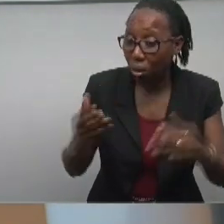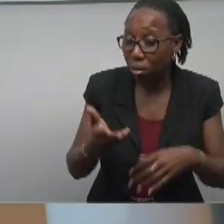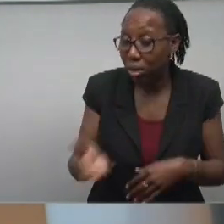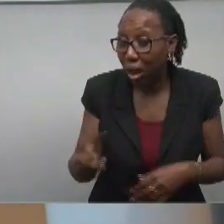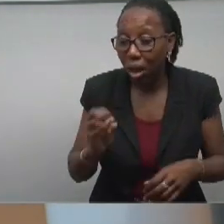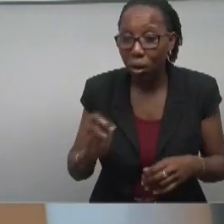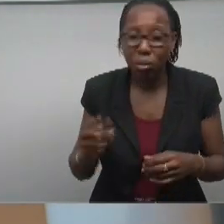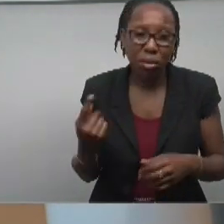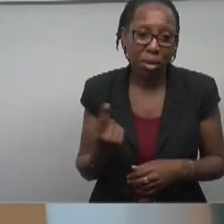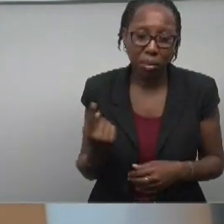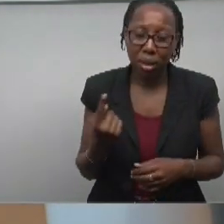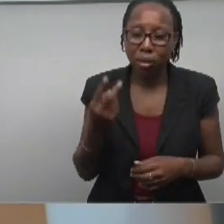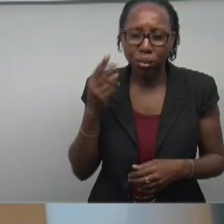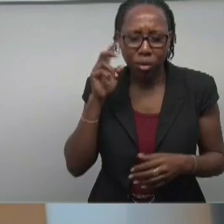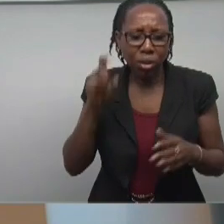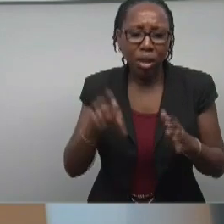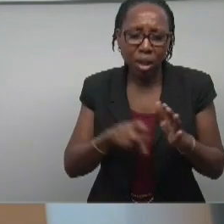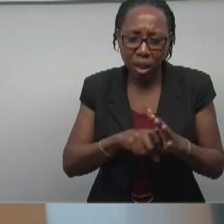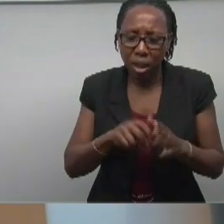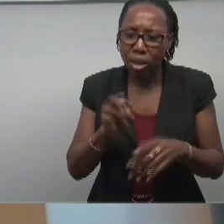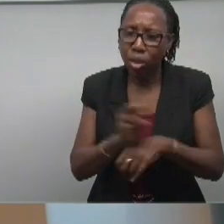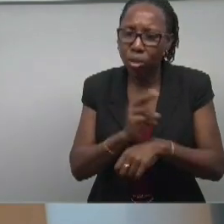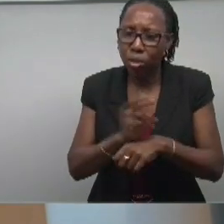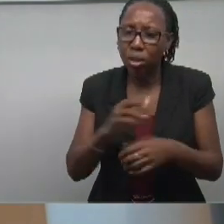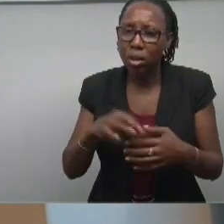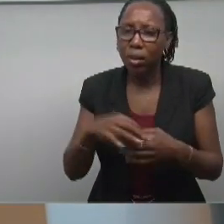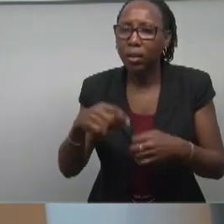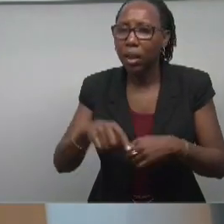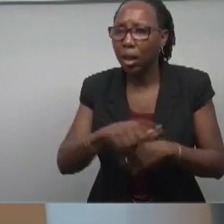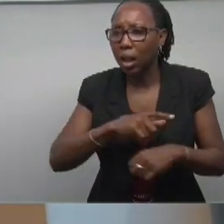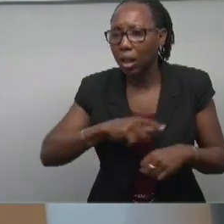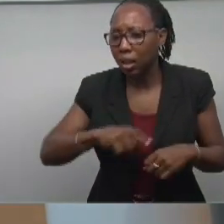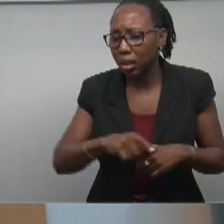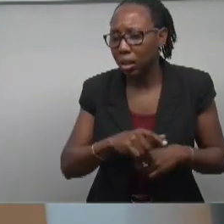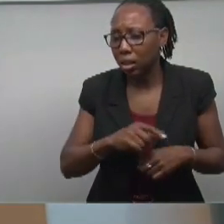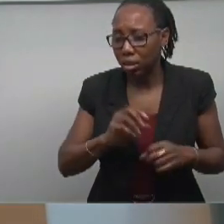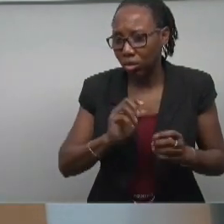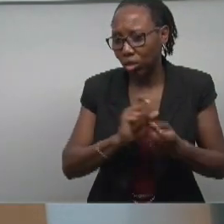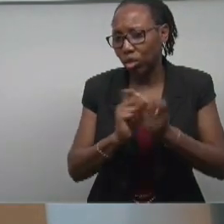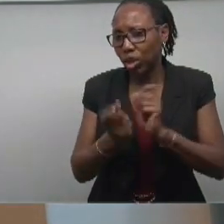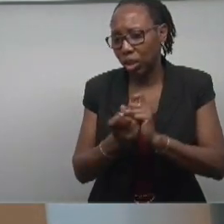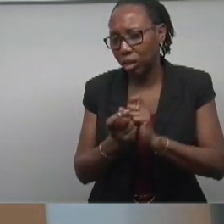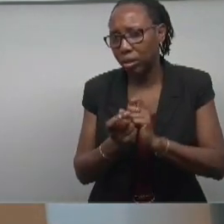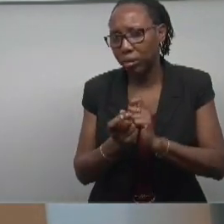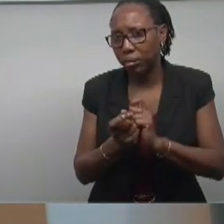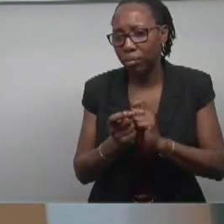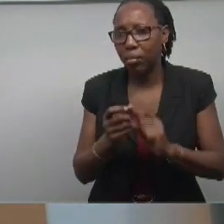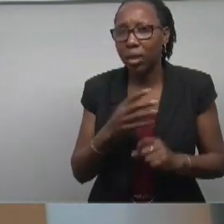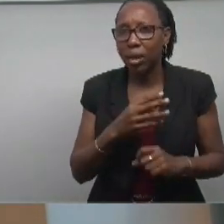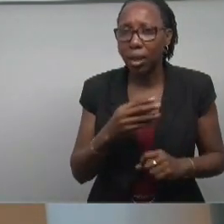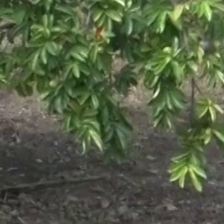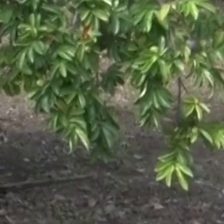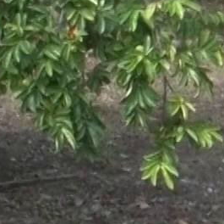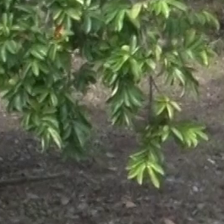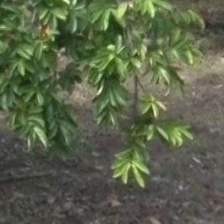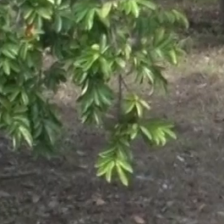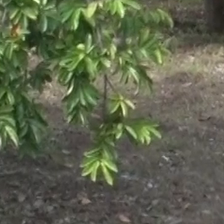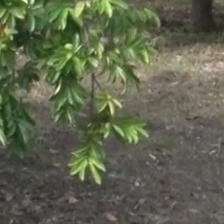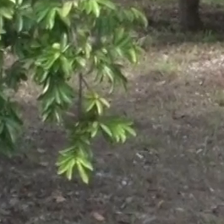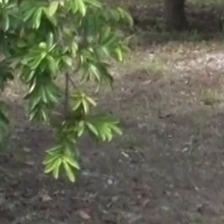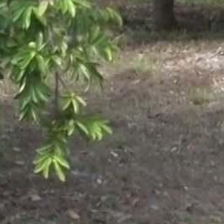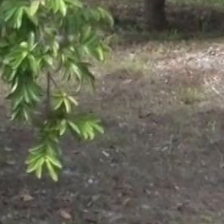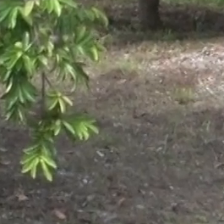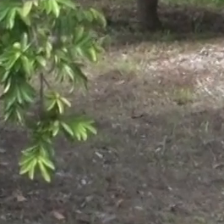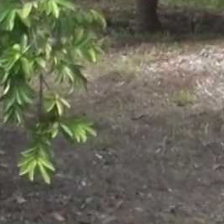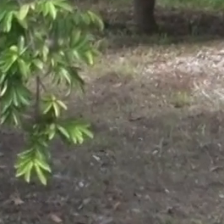recognizing that the use of lands are shifting, and this calls for concern. Grenada has in